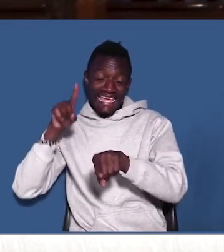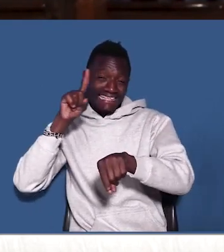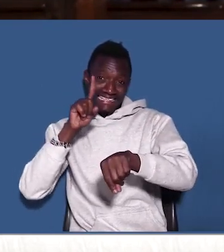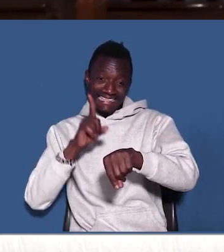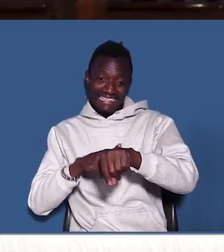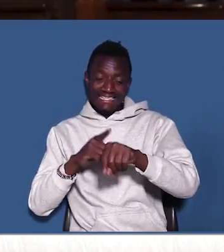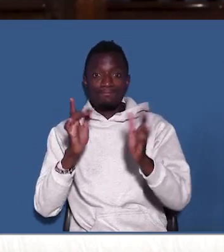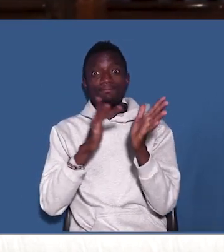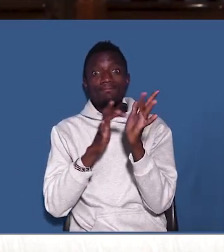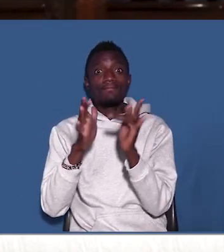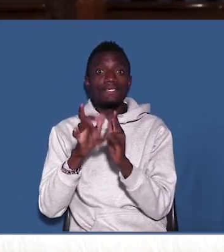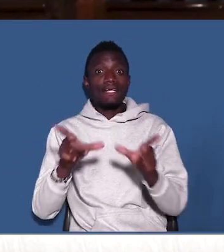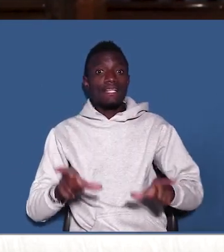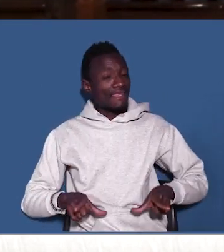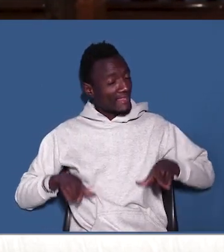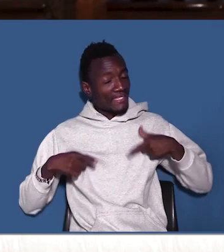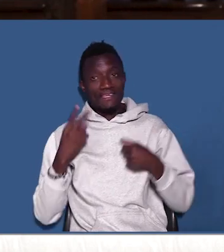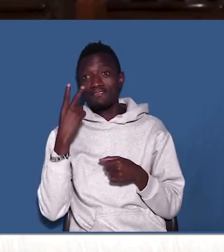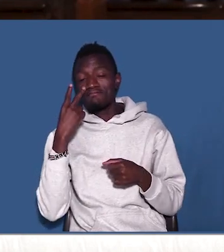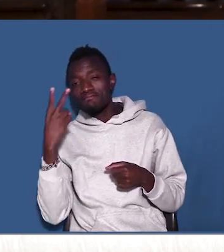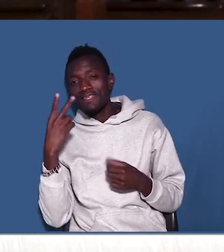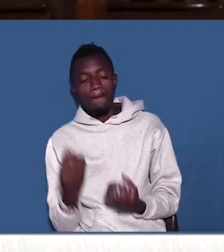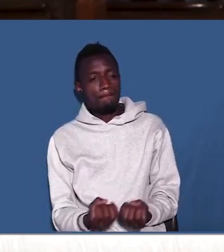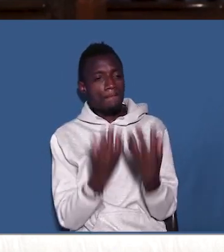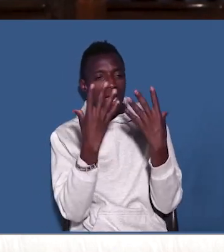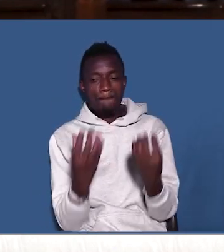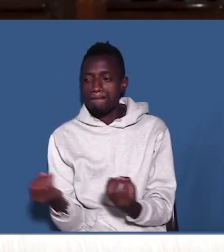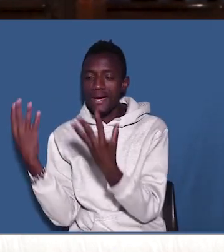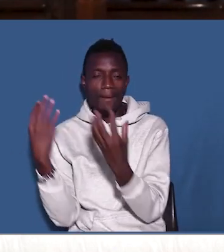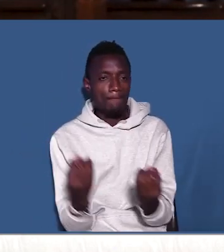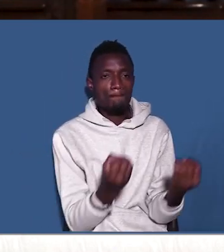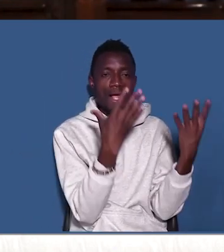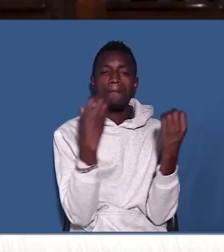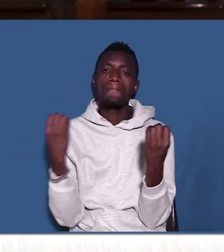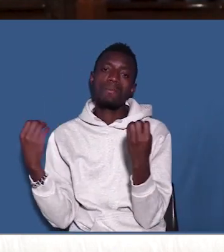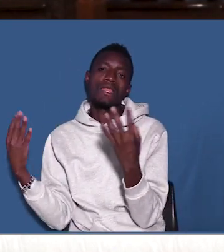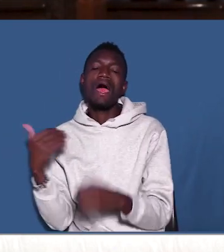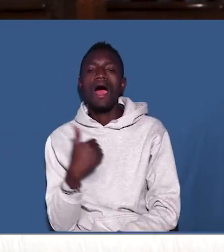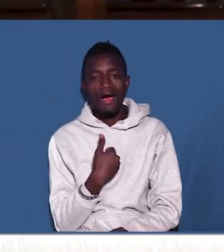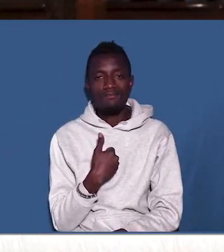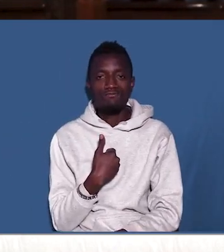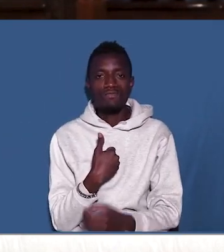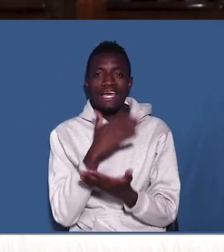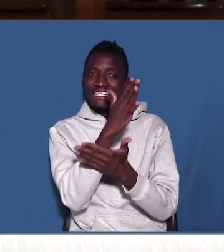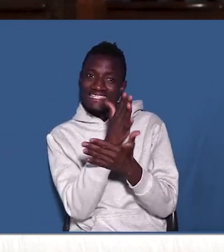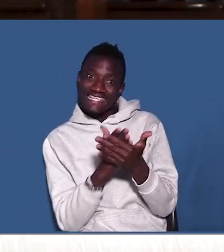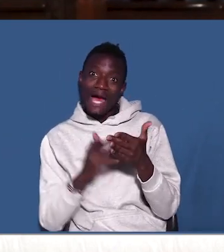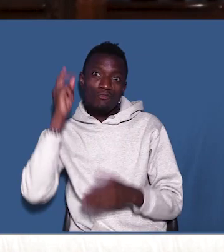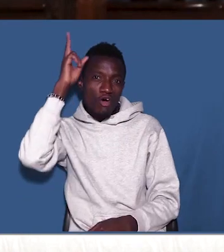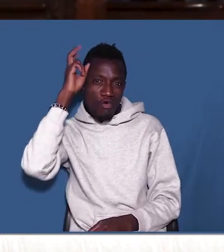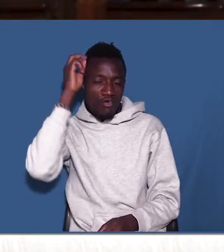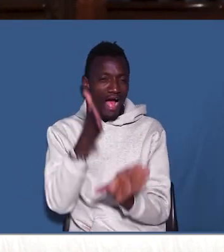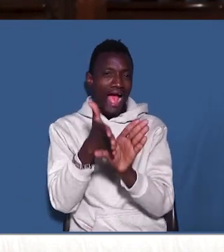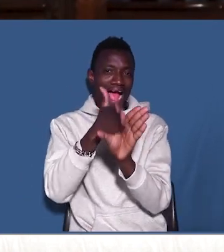demons, that were holding human lives in bondage. So the story of this conflict